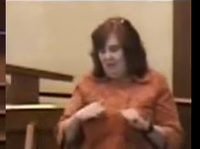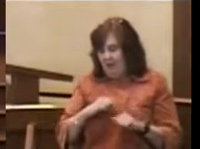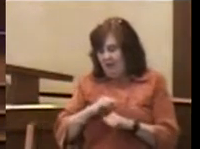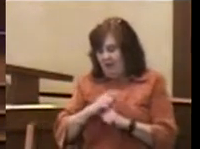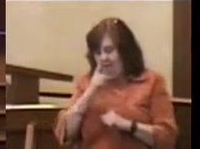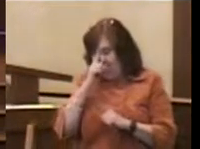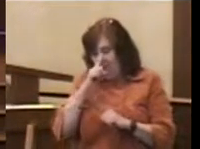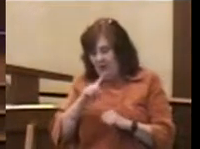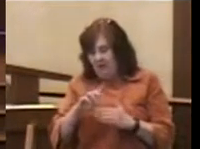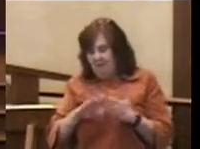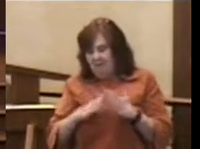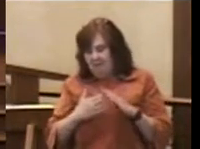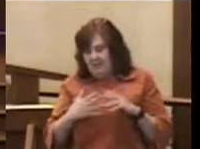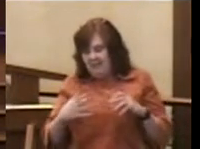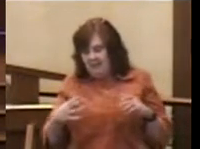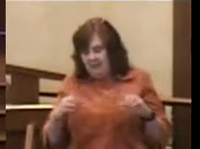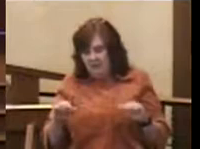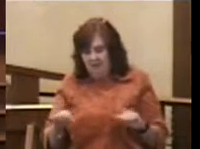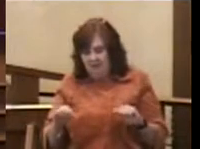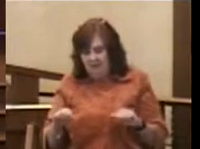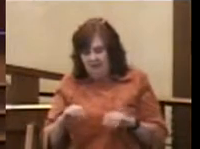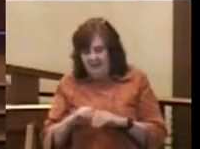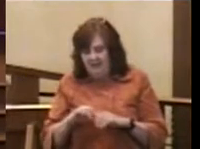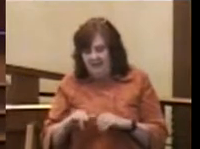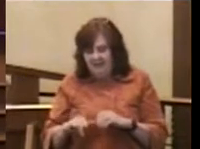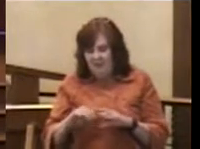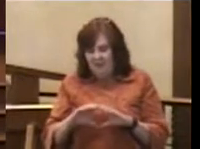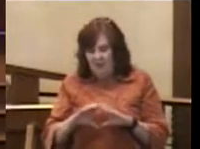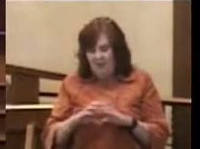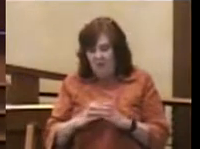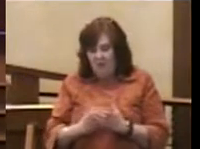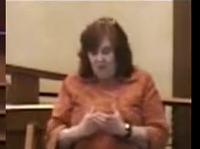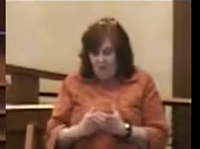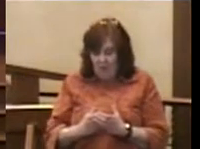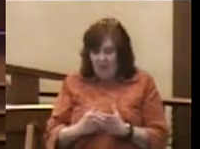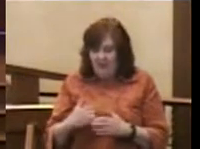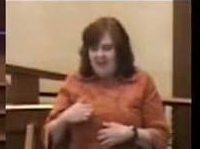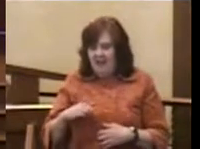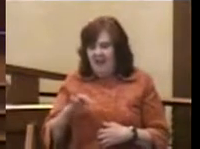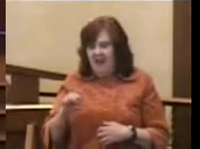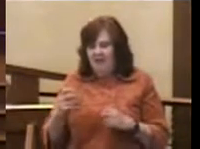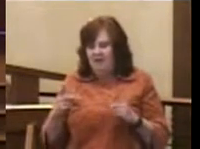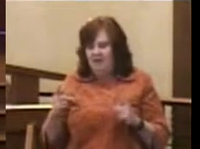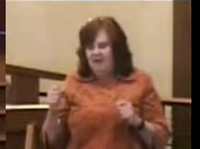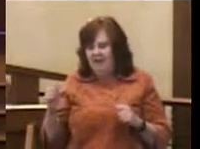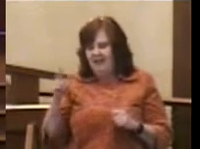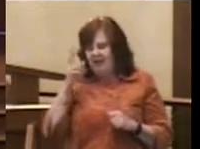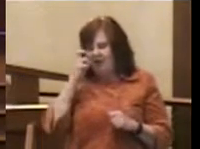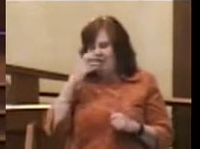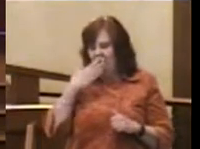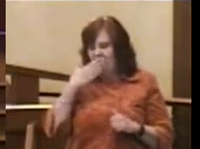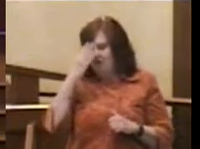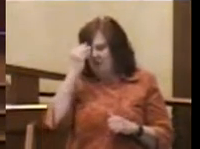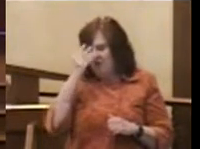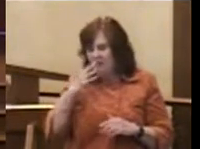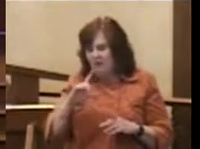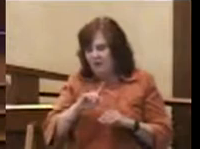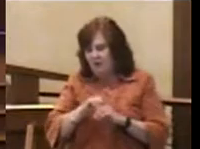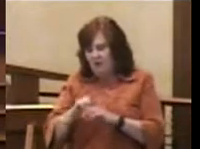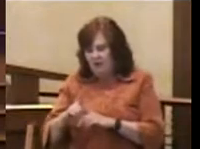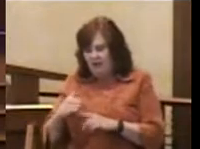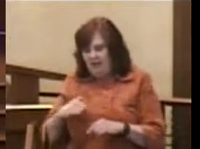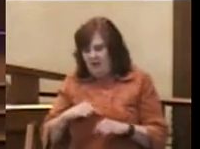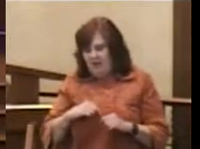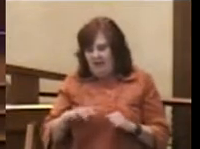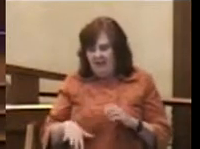for peace as much as it is possible in this old world, so that others can clearly hear your good news too, and so that we